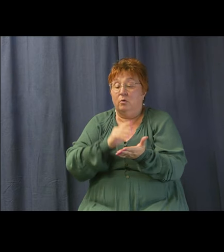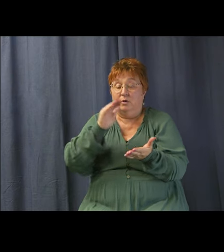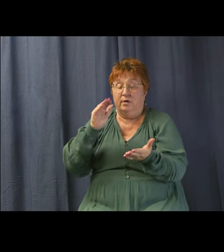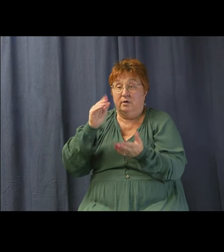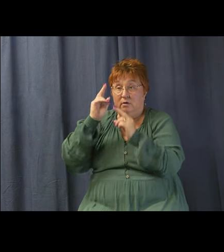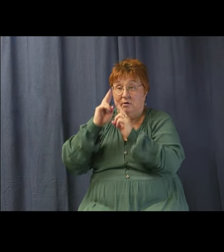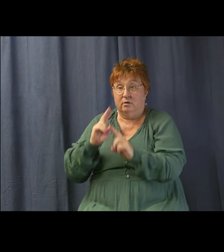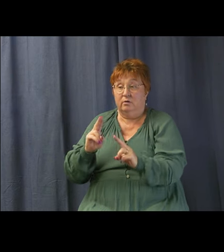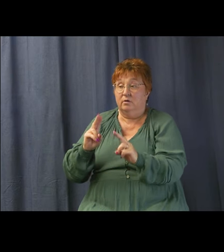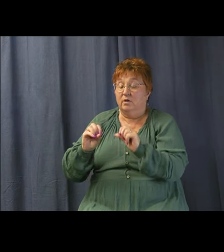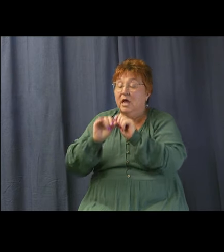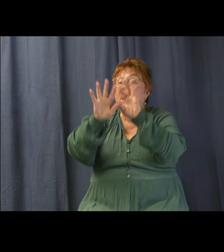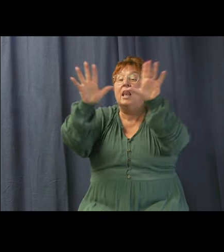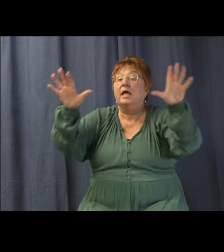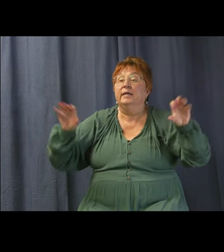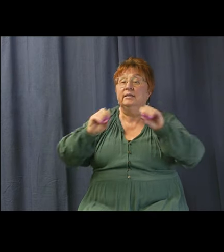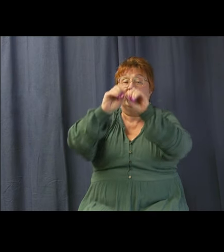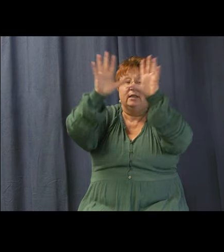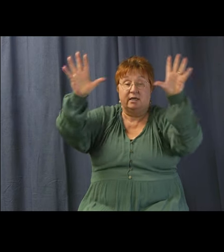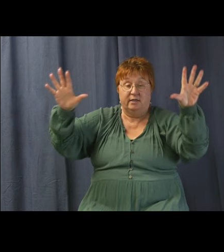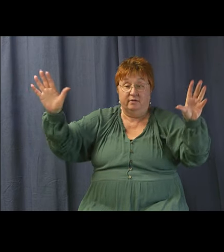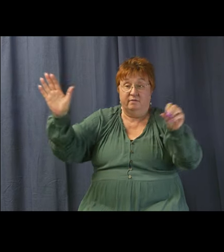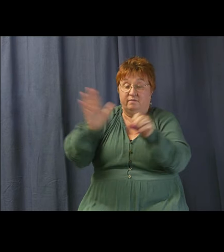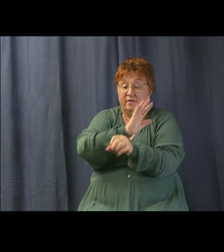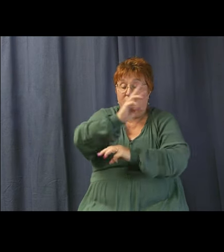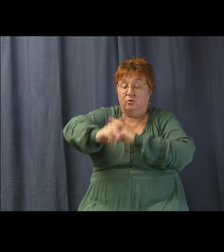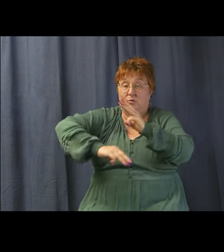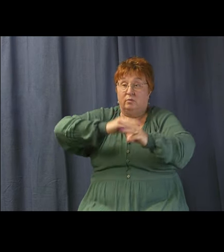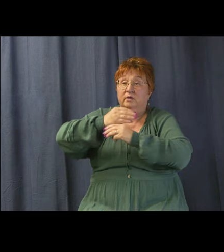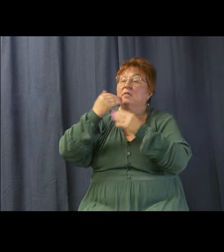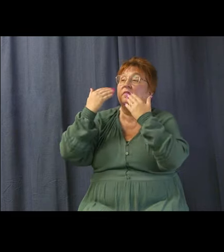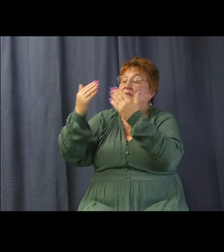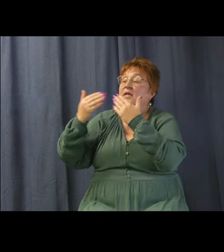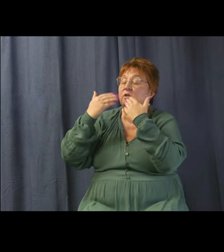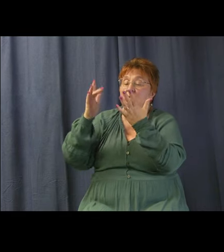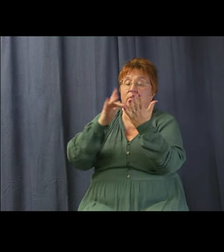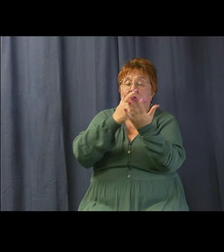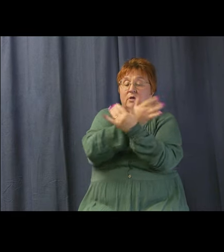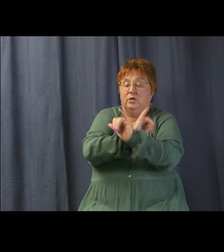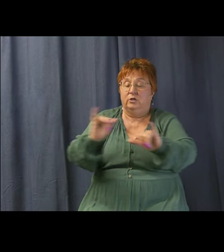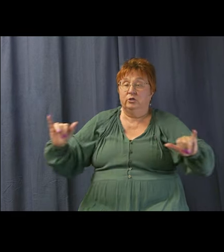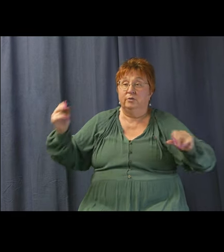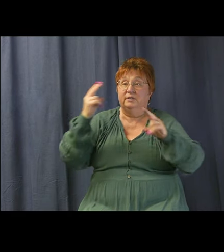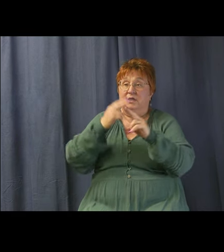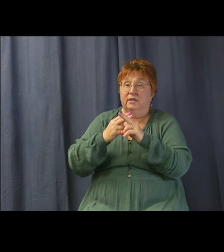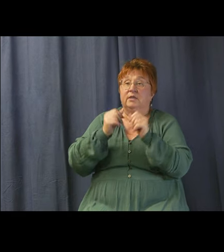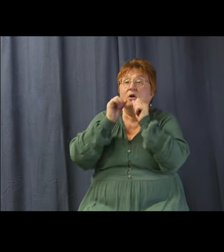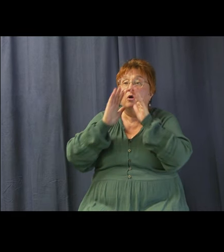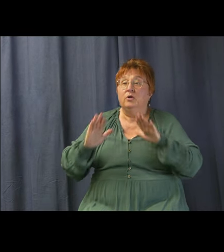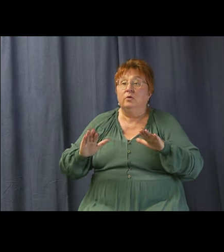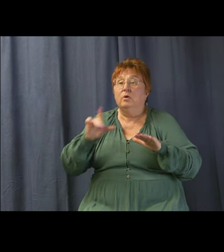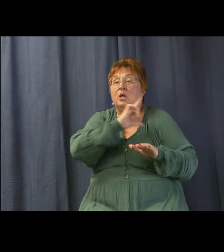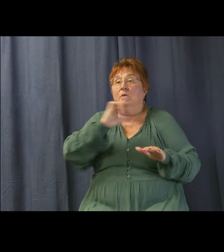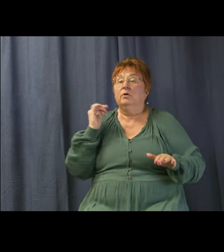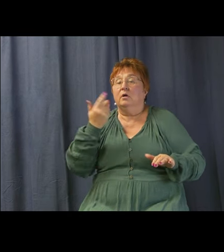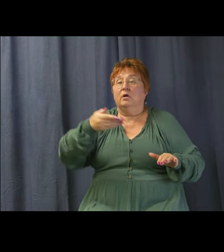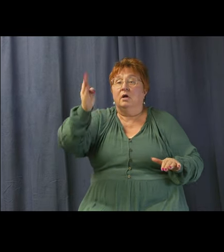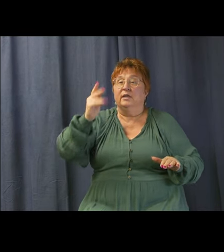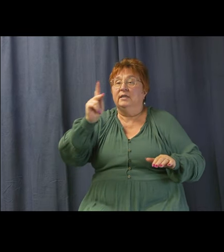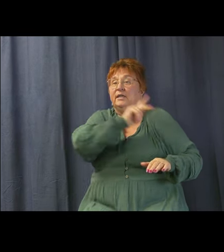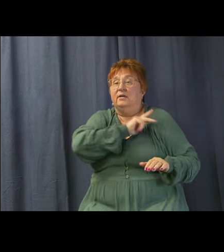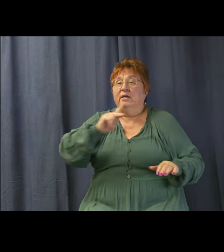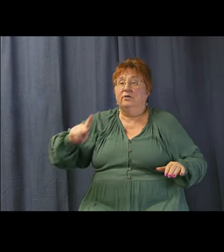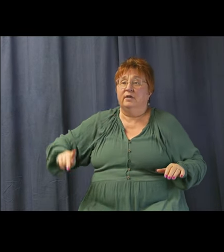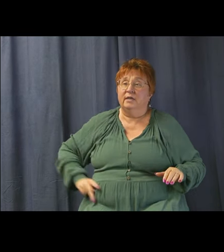to bring the light to all of the world. We just thank you so much in Yeshua's name. Together, blessed are you, Lord our